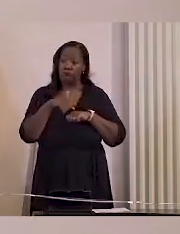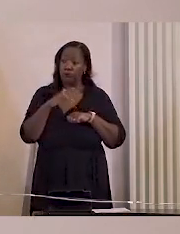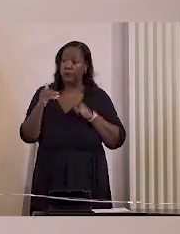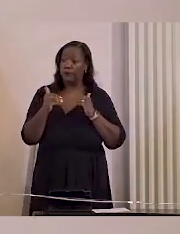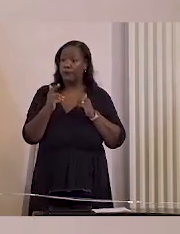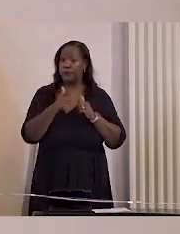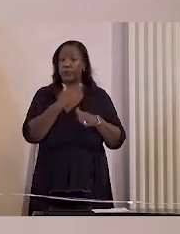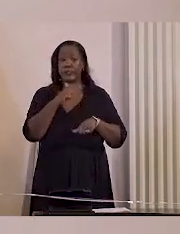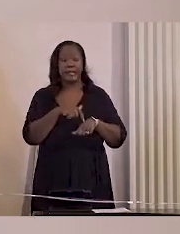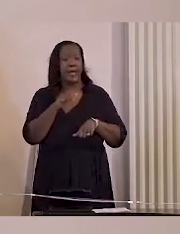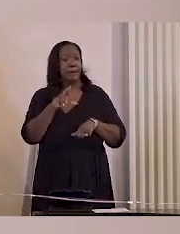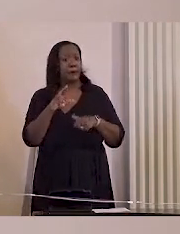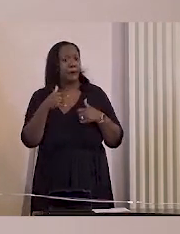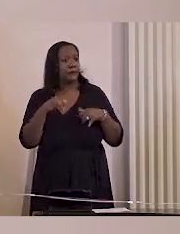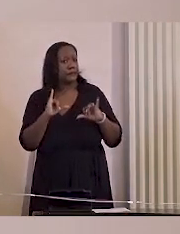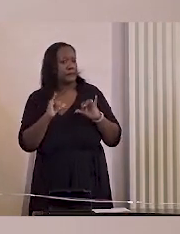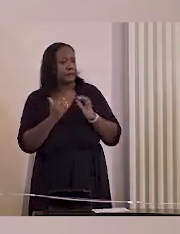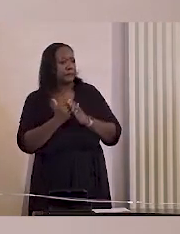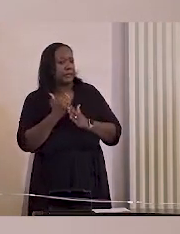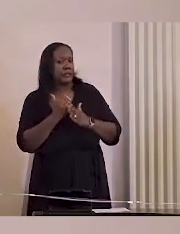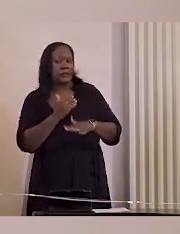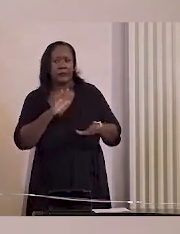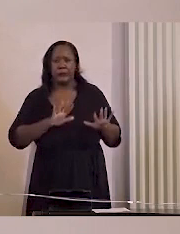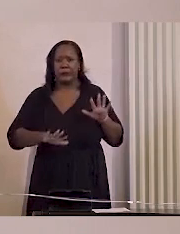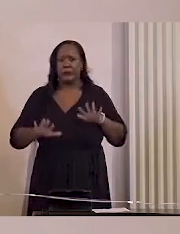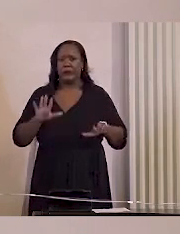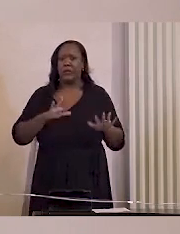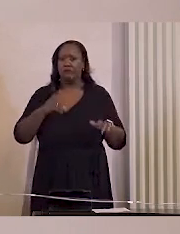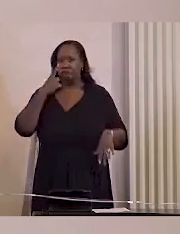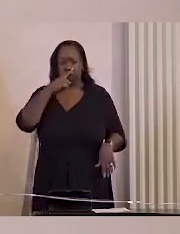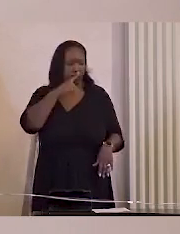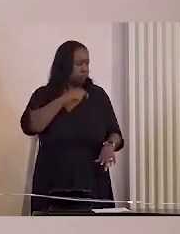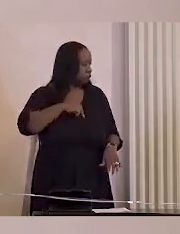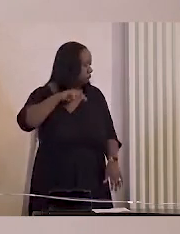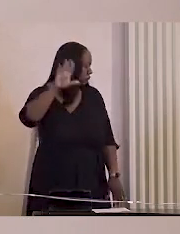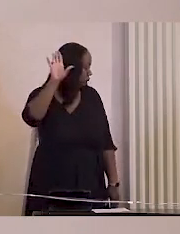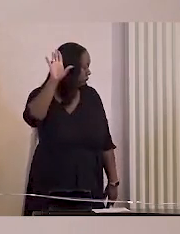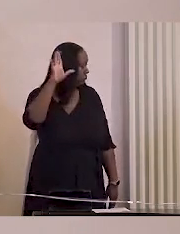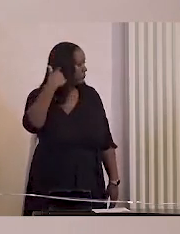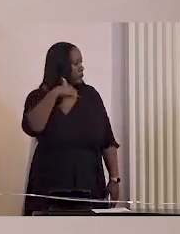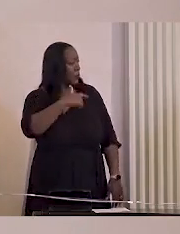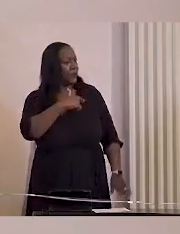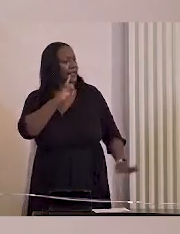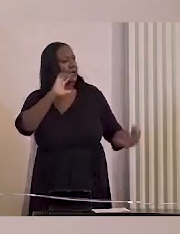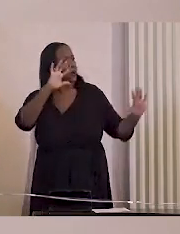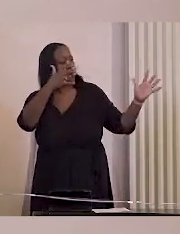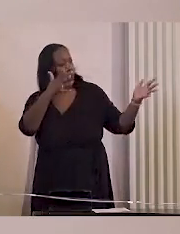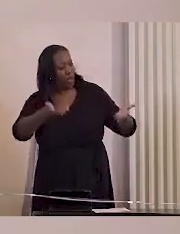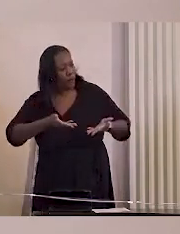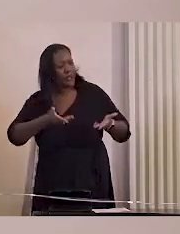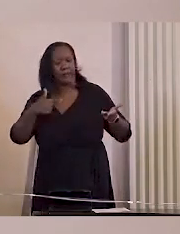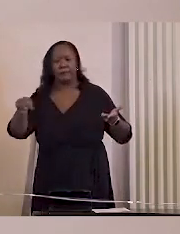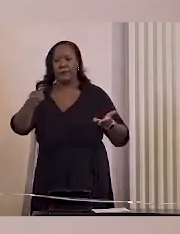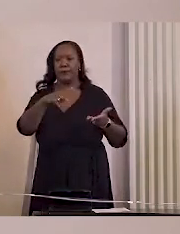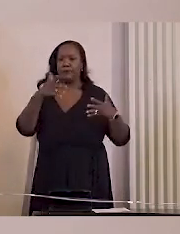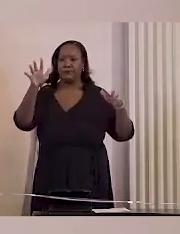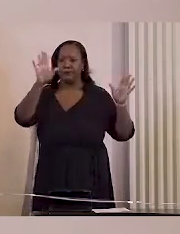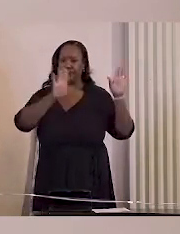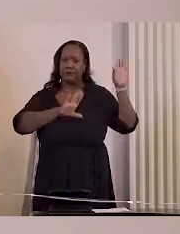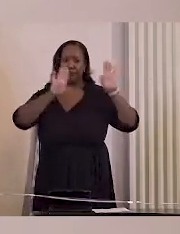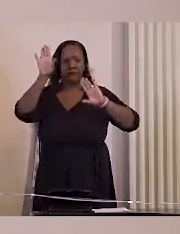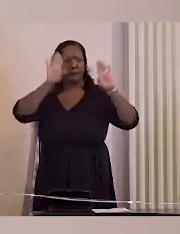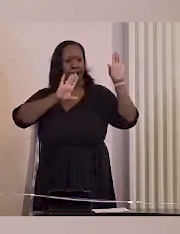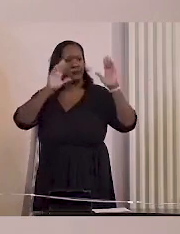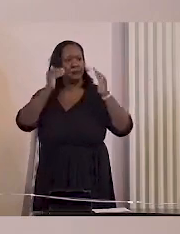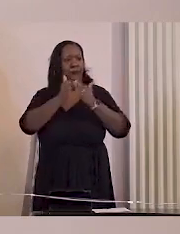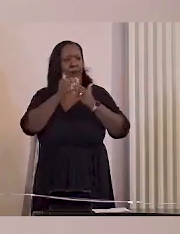here, please raise your hand or put your name in the Zoom chat so that we can give you an All Souls welcome. Are